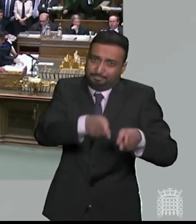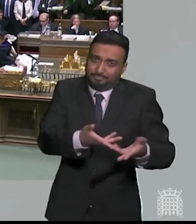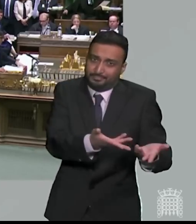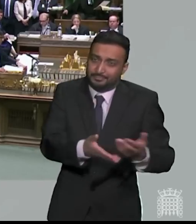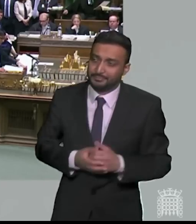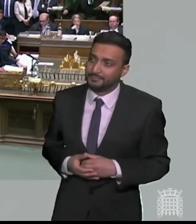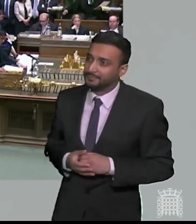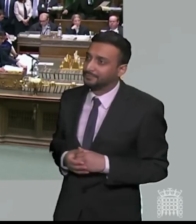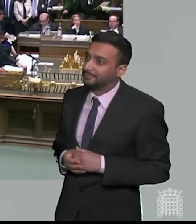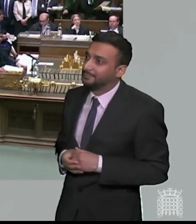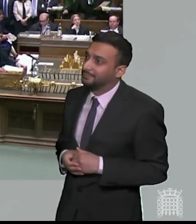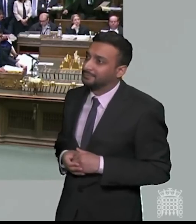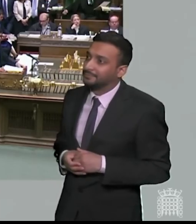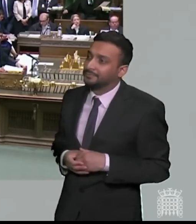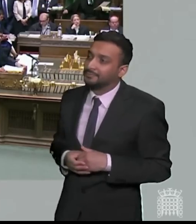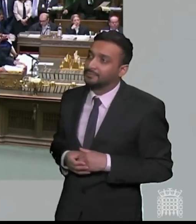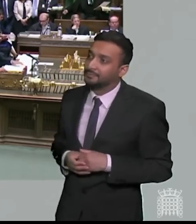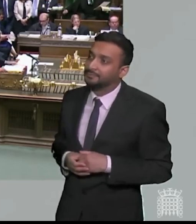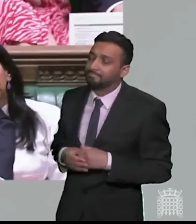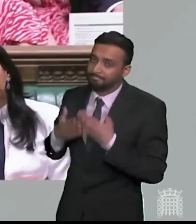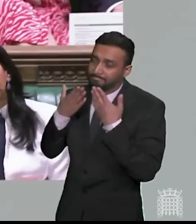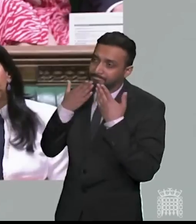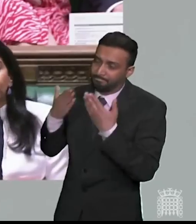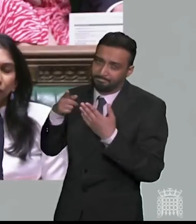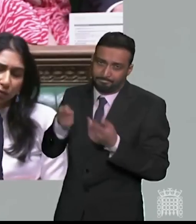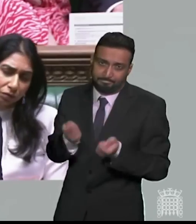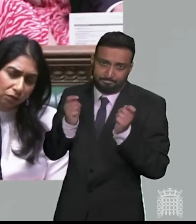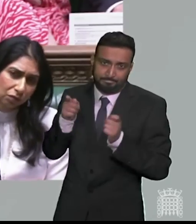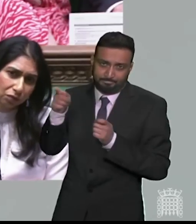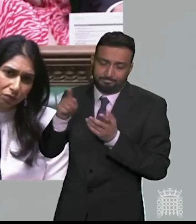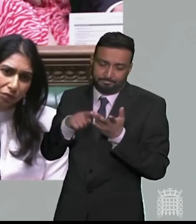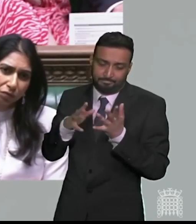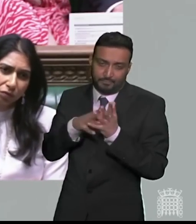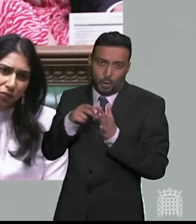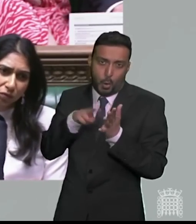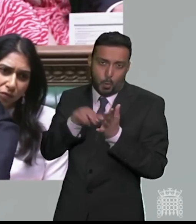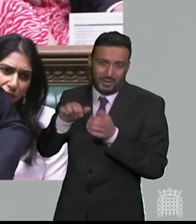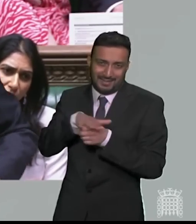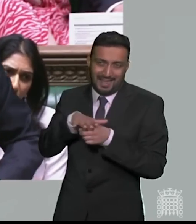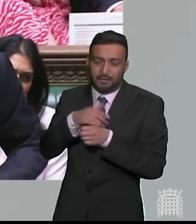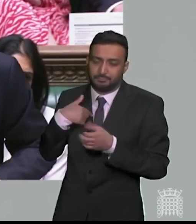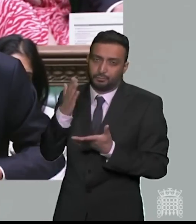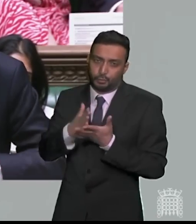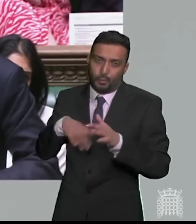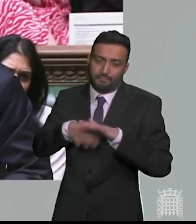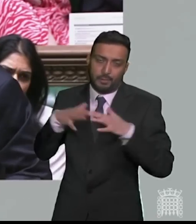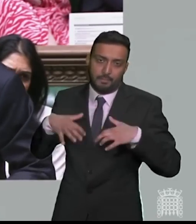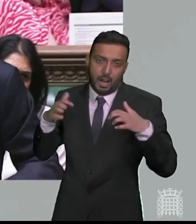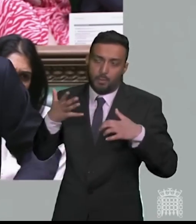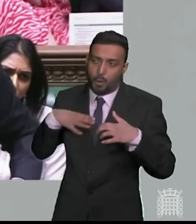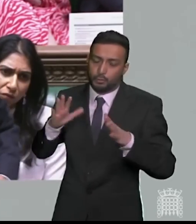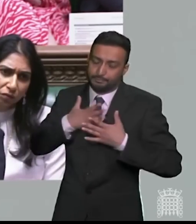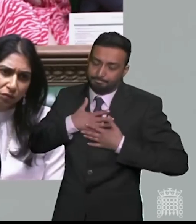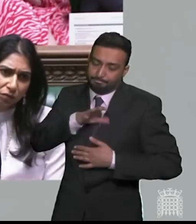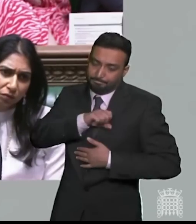my honourable friend for raising Owen's case, and I know the whole House will want to join me in expressing our condolences to Emma and